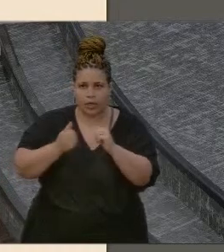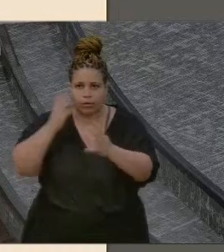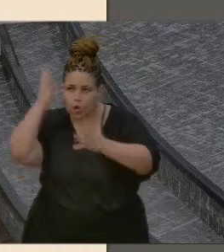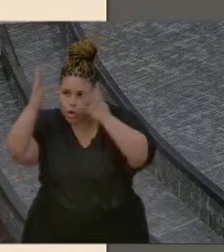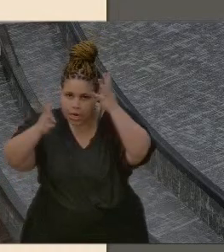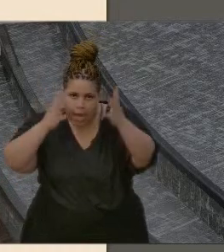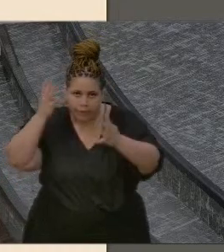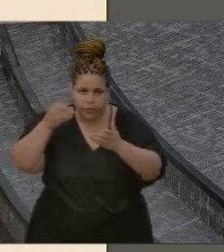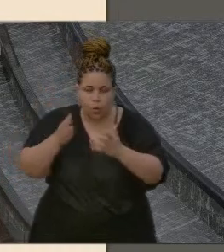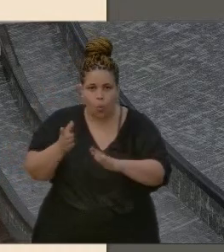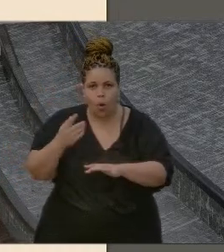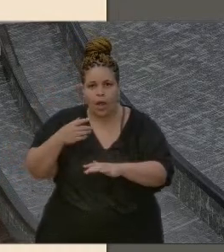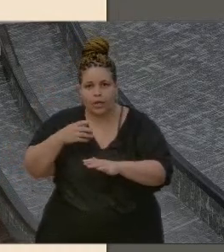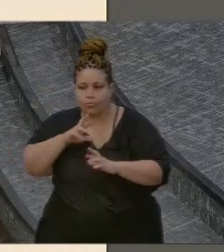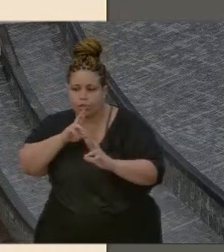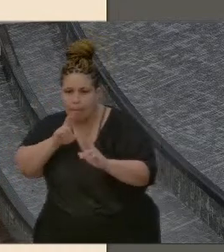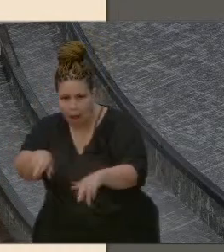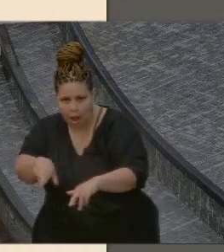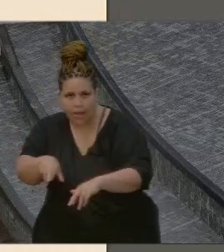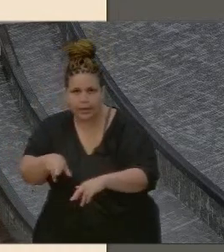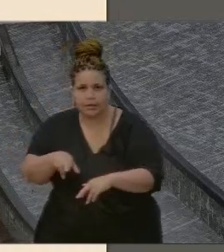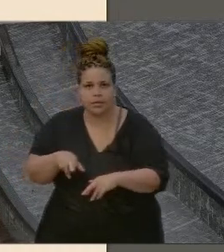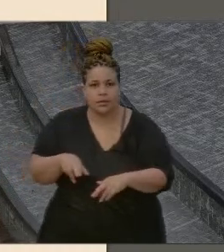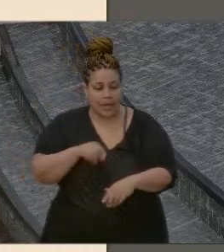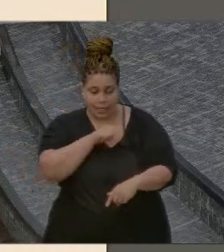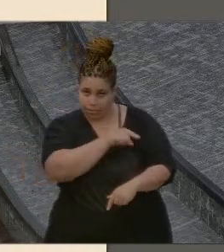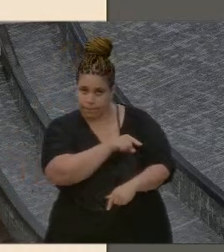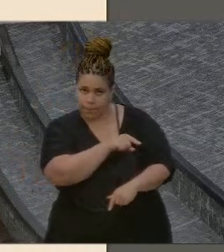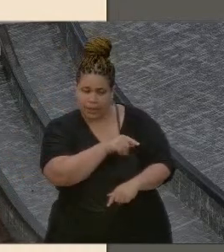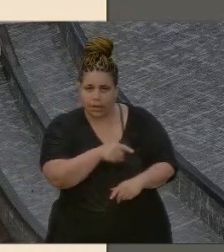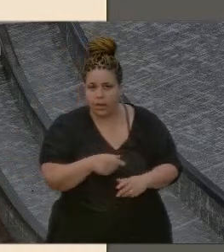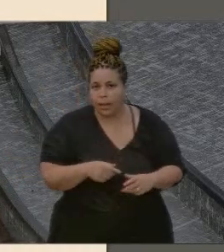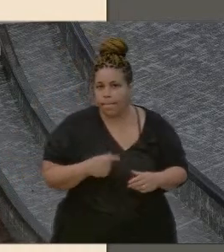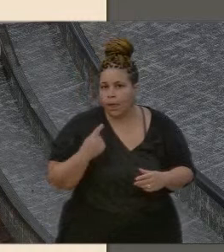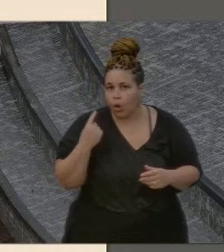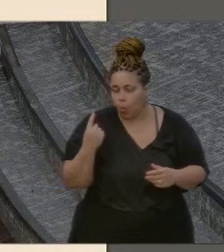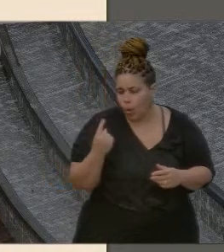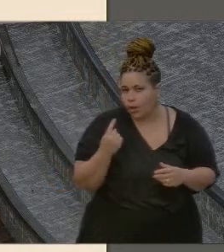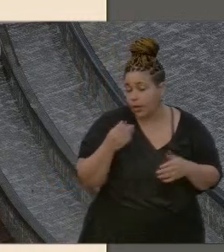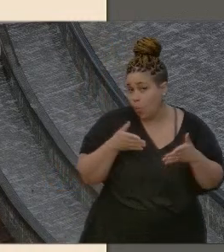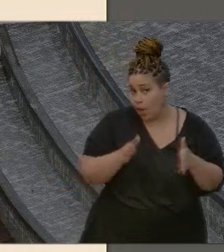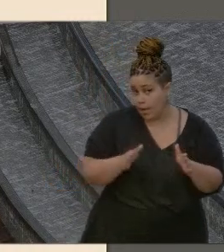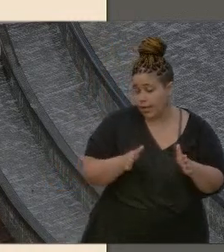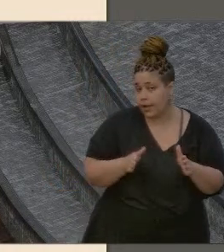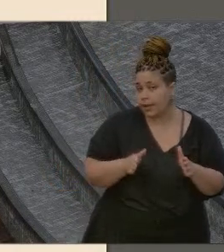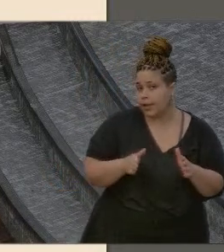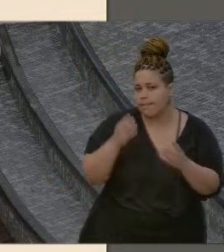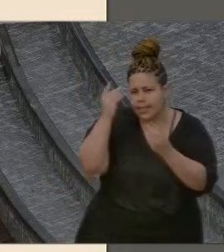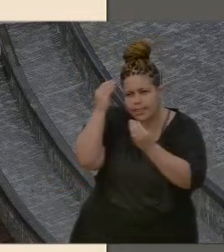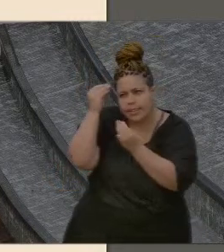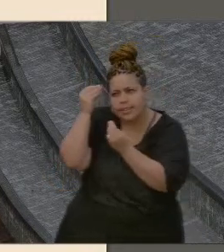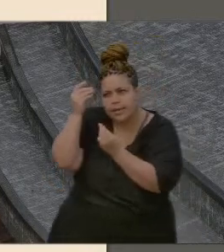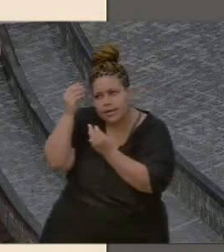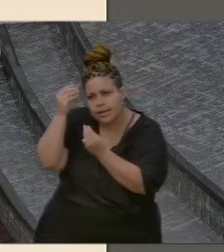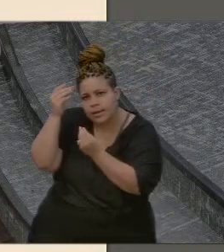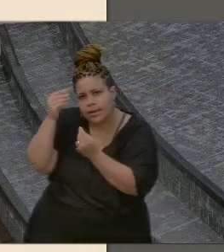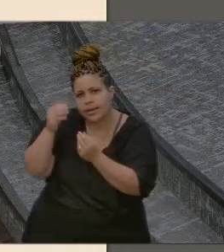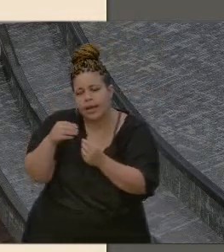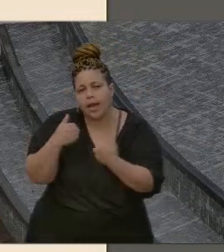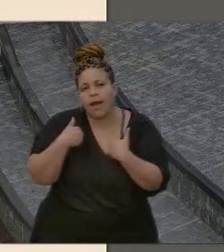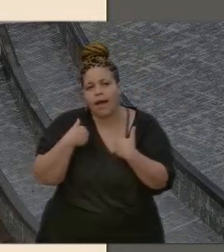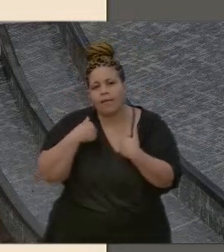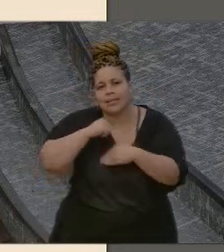for instance, one of the ideas we've been toying with is having a case